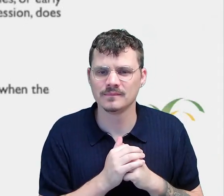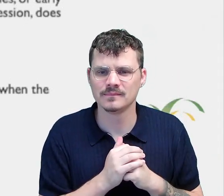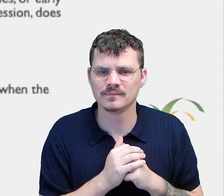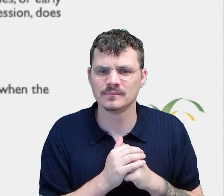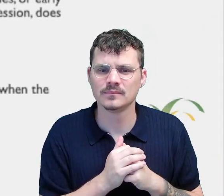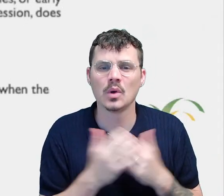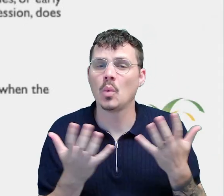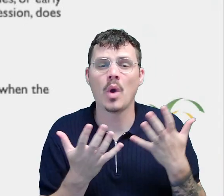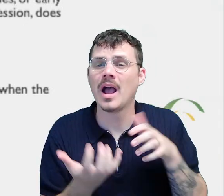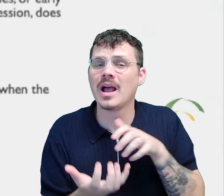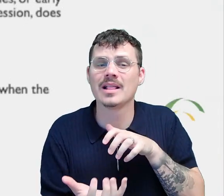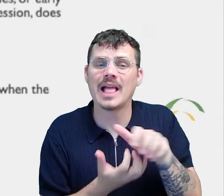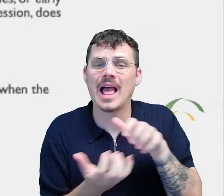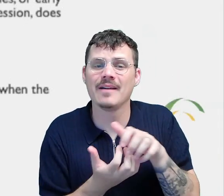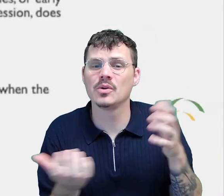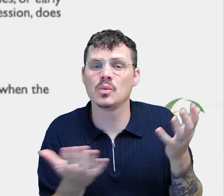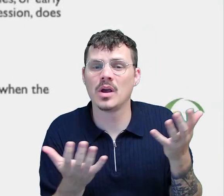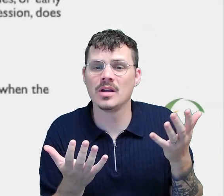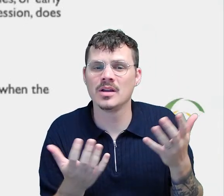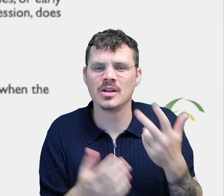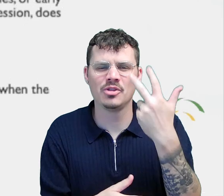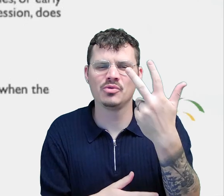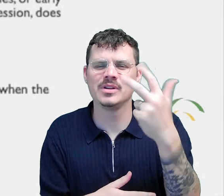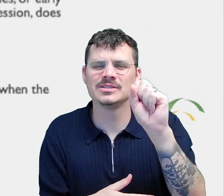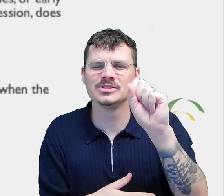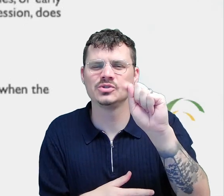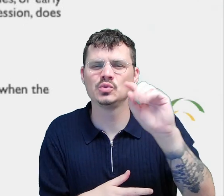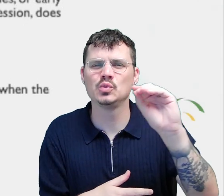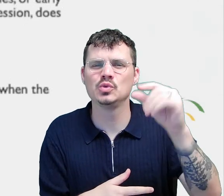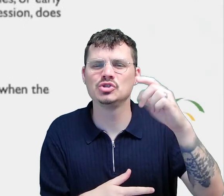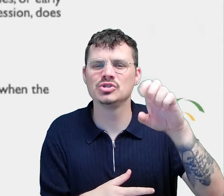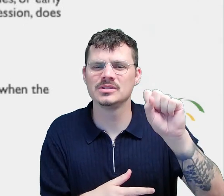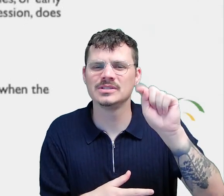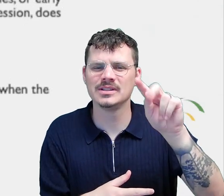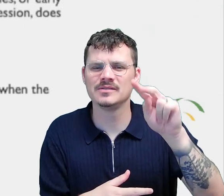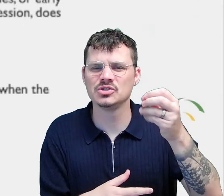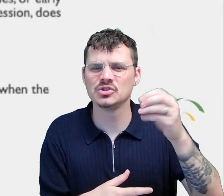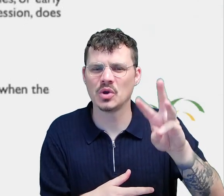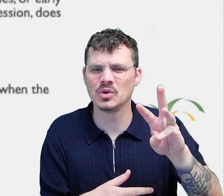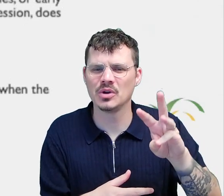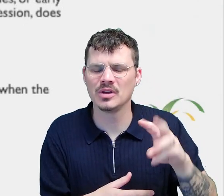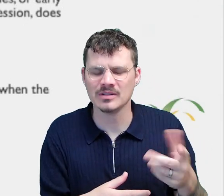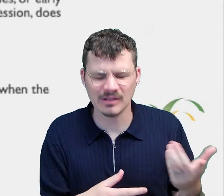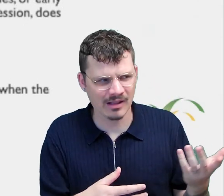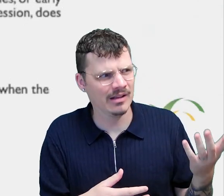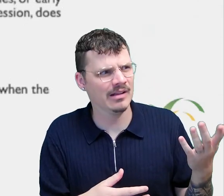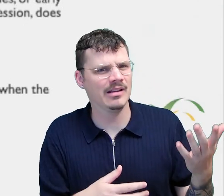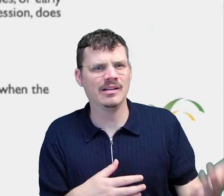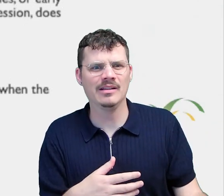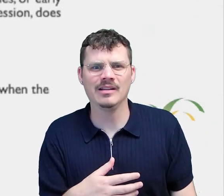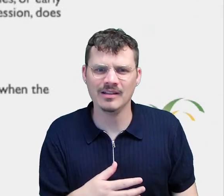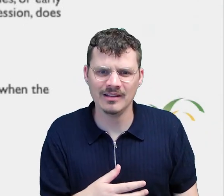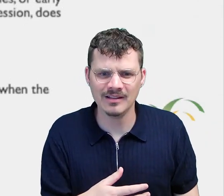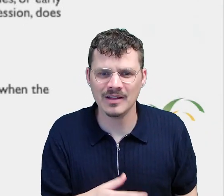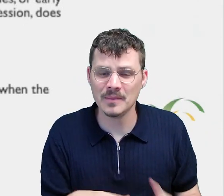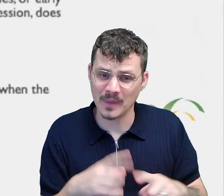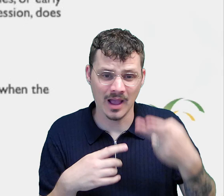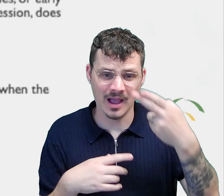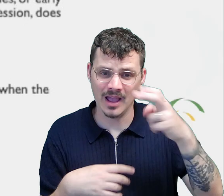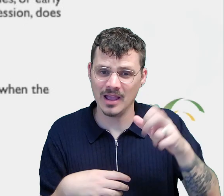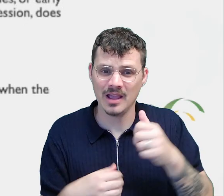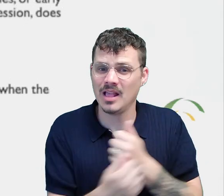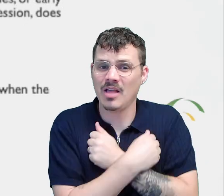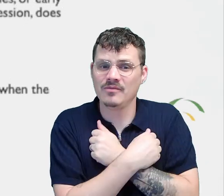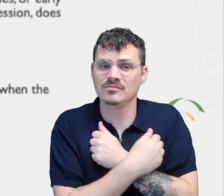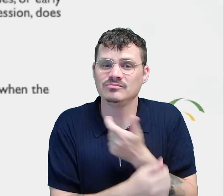And what makes him laugh? The Three Stooges? Golly, that's horrible. But he loves it.